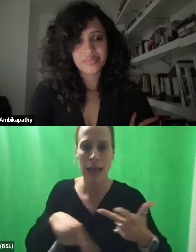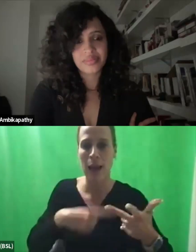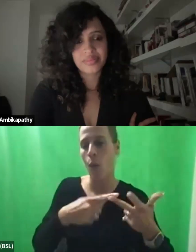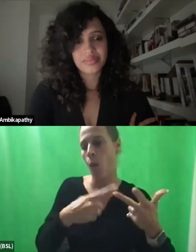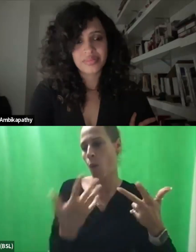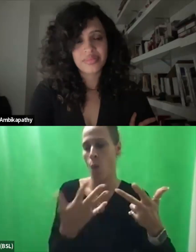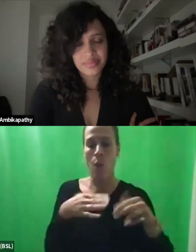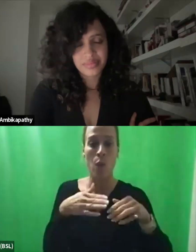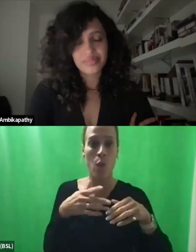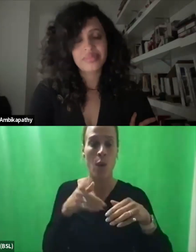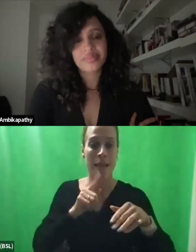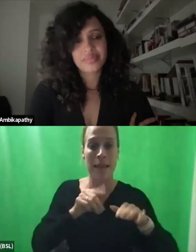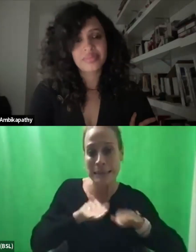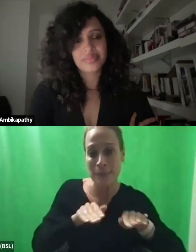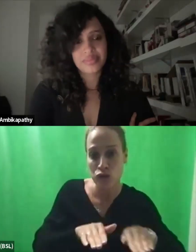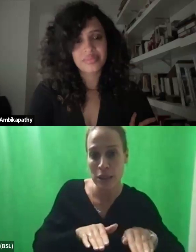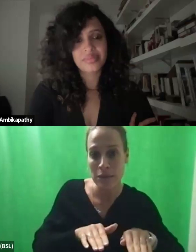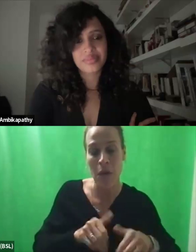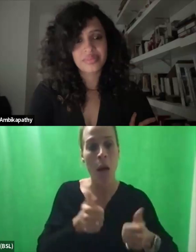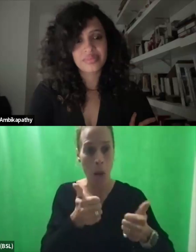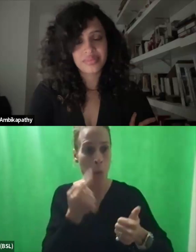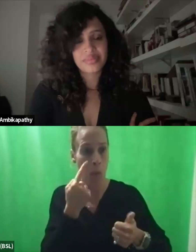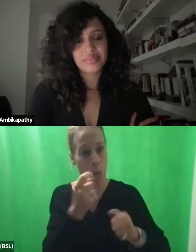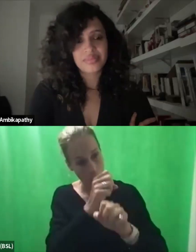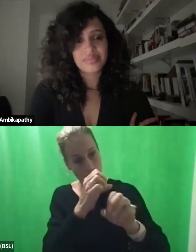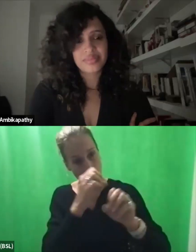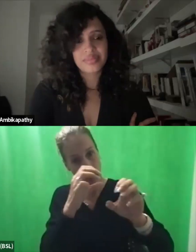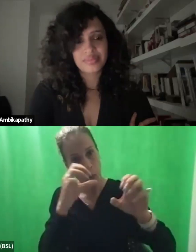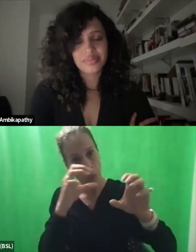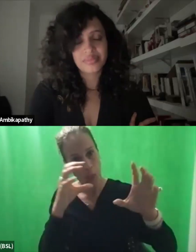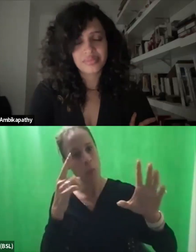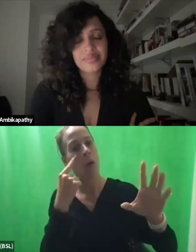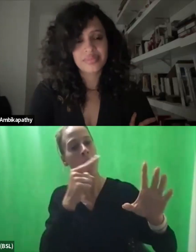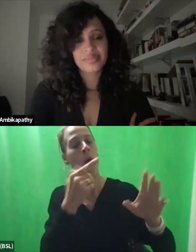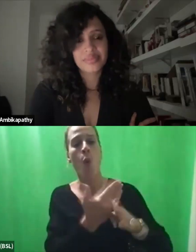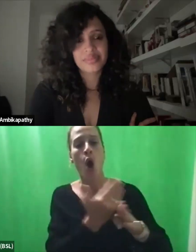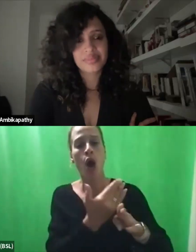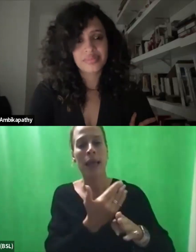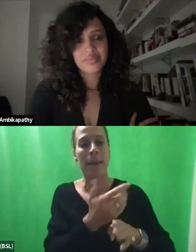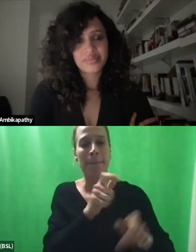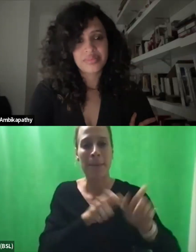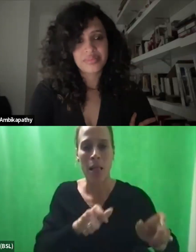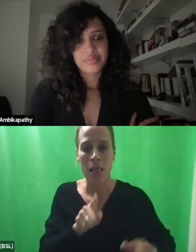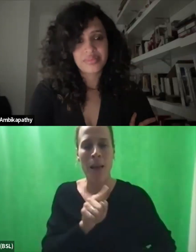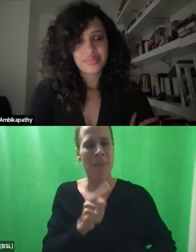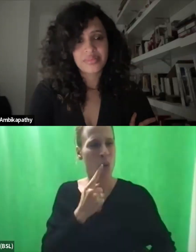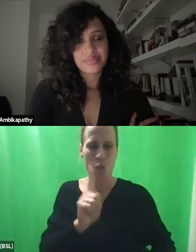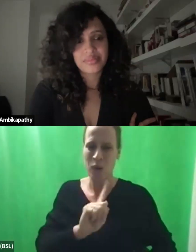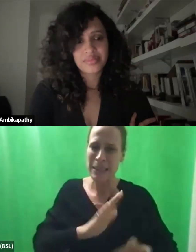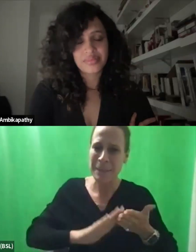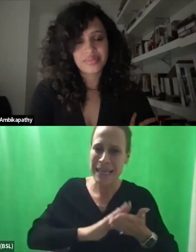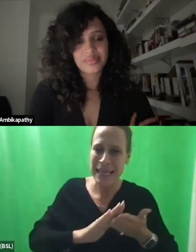a seamstress, fine. We get little glimmers, pictures here and there of people at work. But what did that really mean?